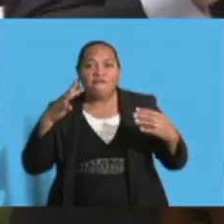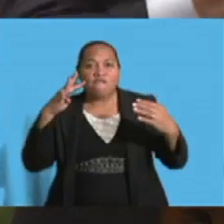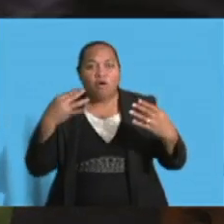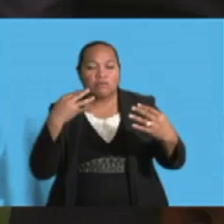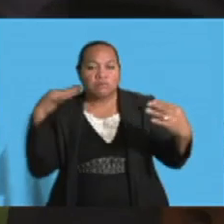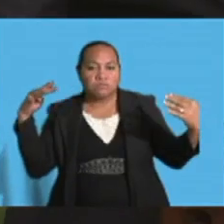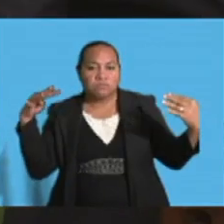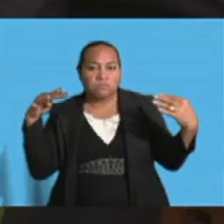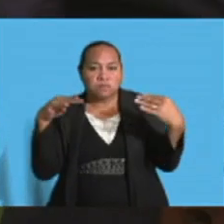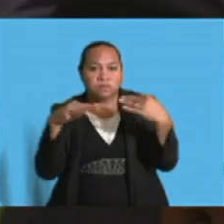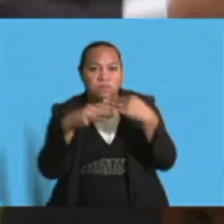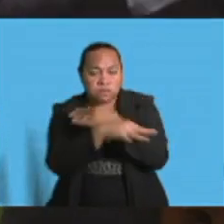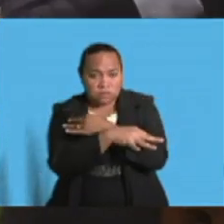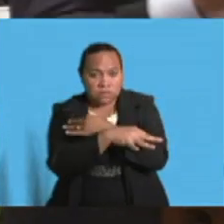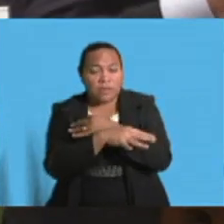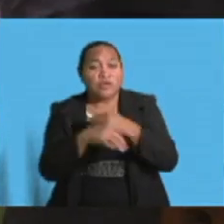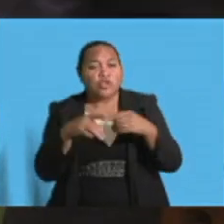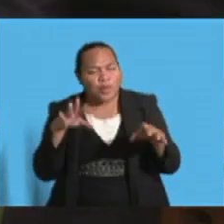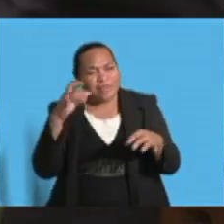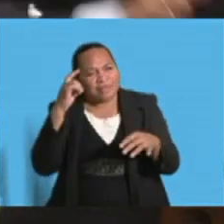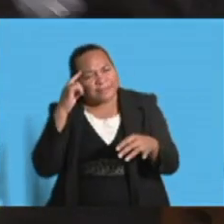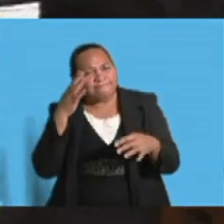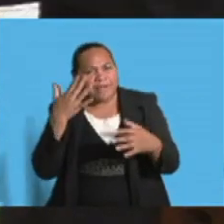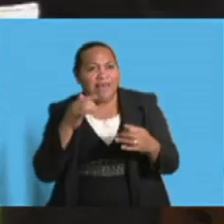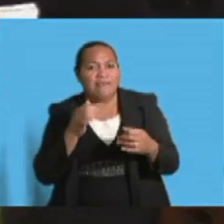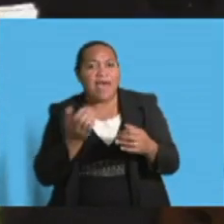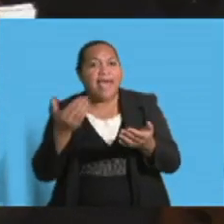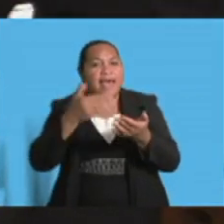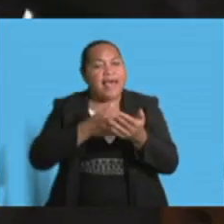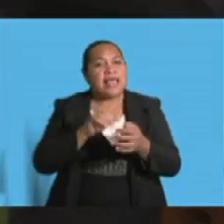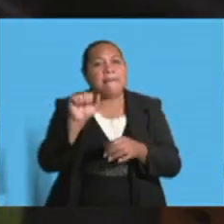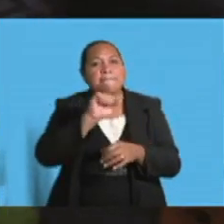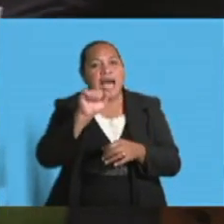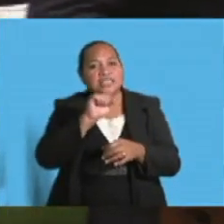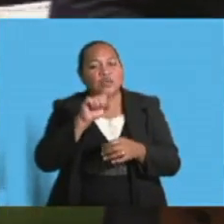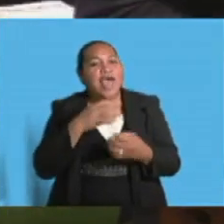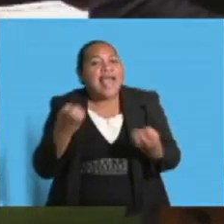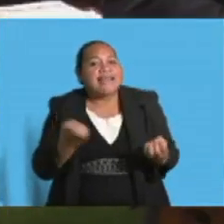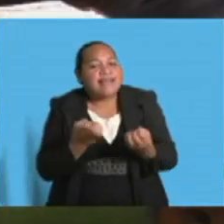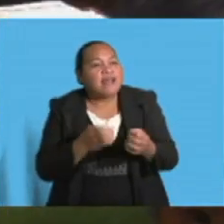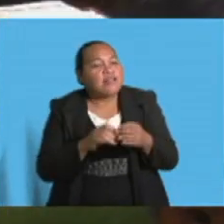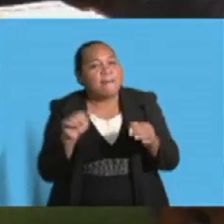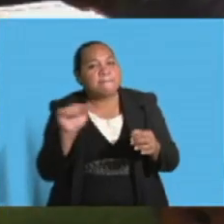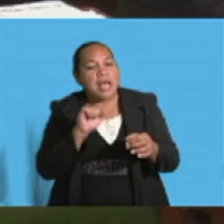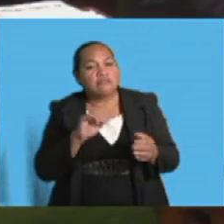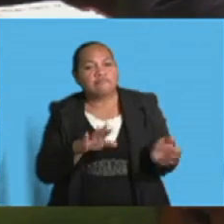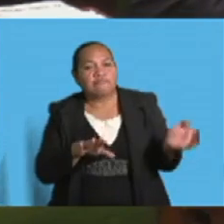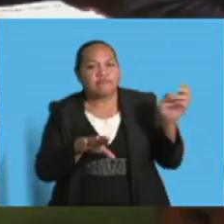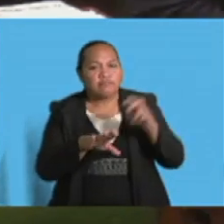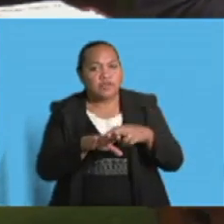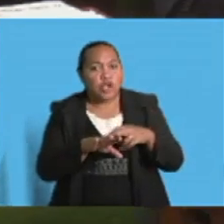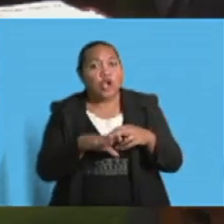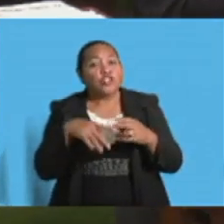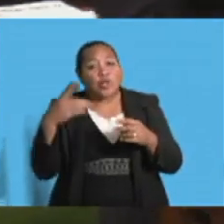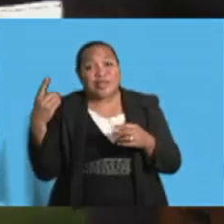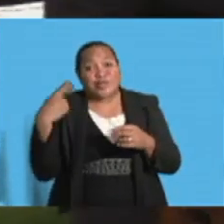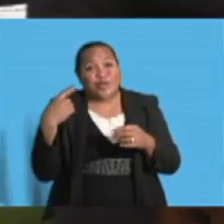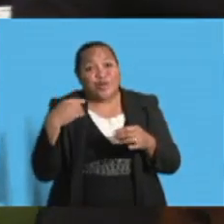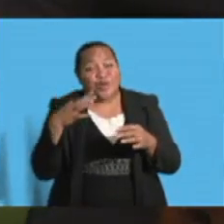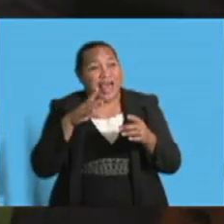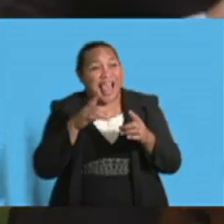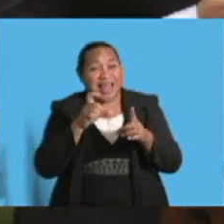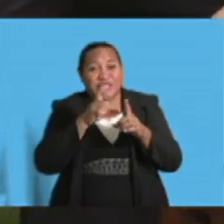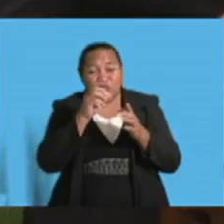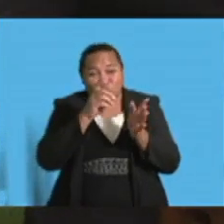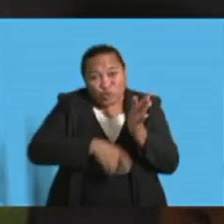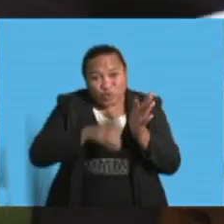in Parliament, Madam Speaker, we'll have bus lanes, encourage people to take buses. We are getting, duty has been reduced on buses to encourage new buses.